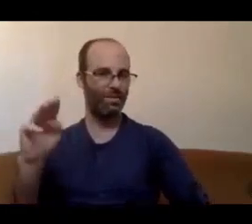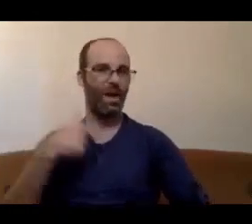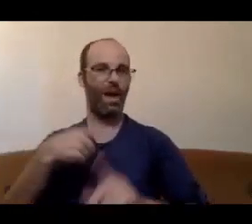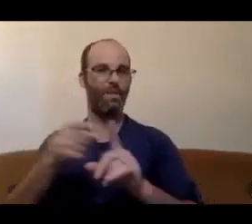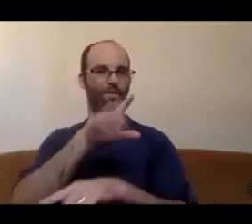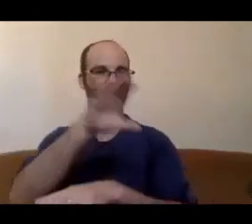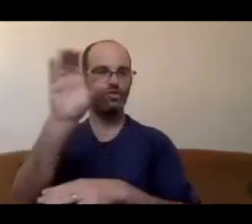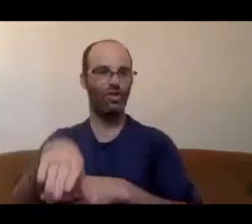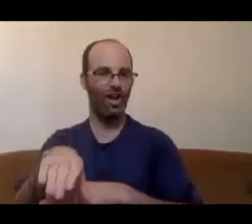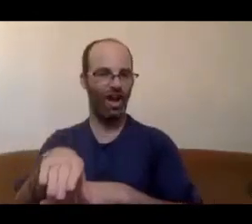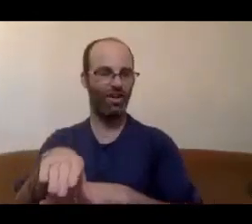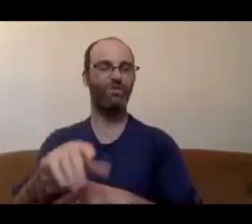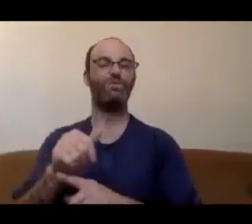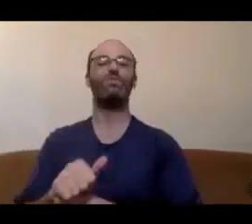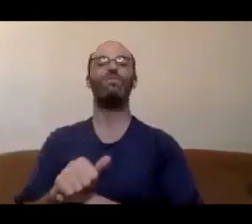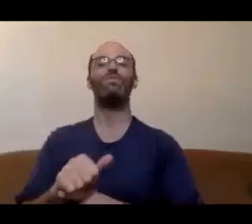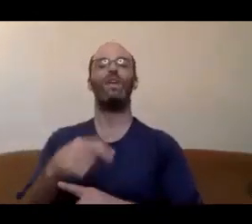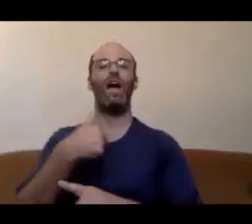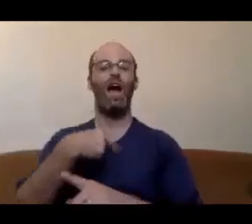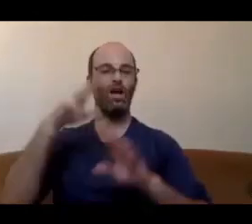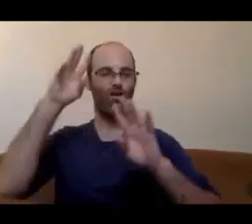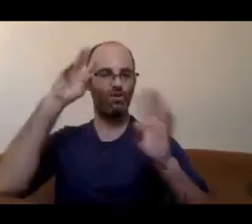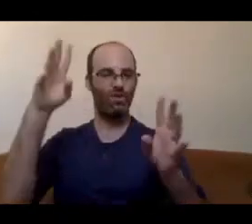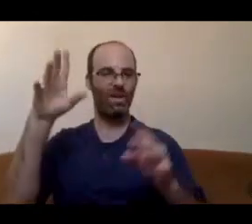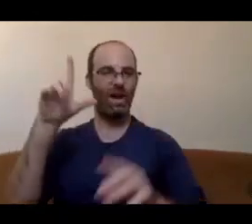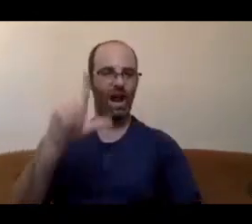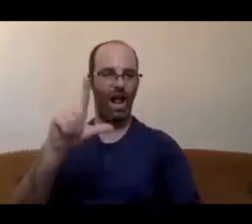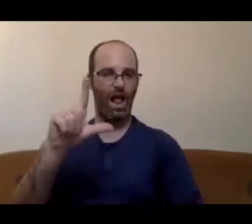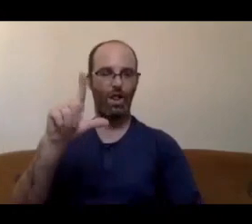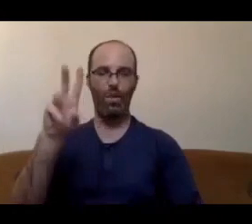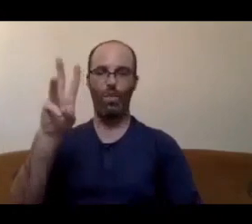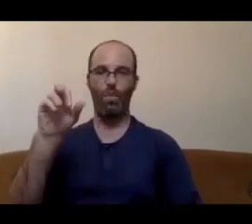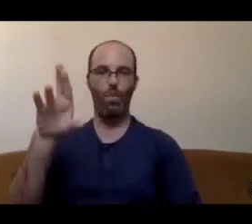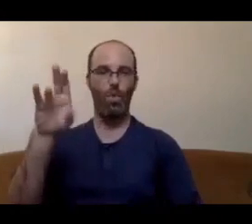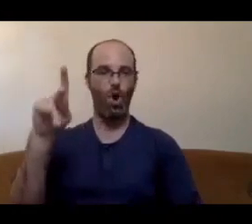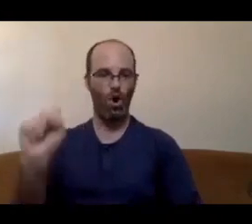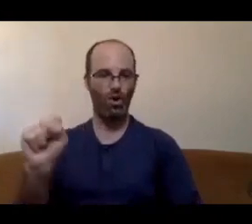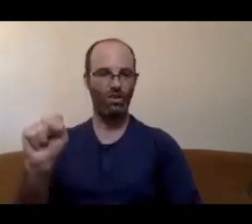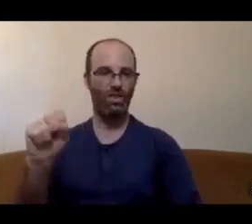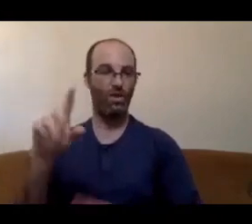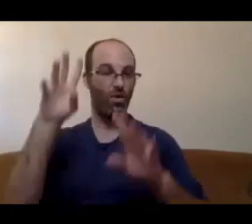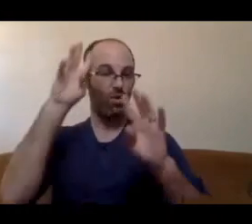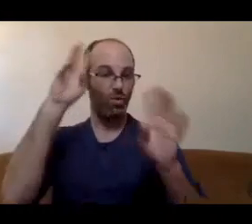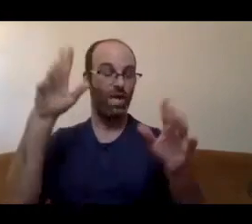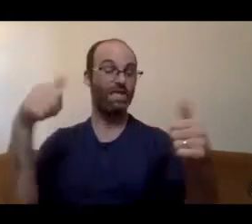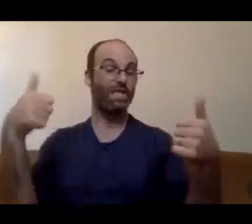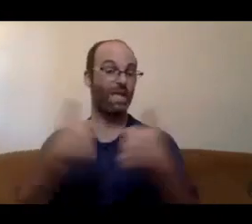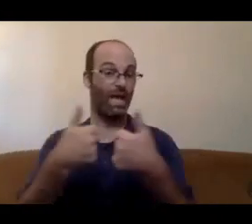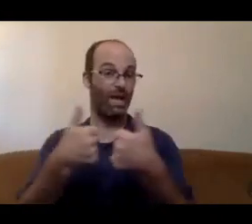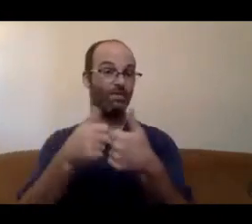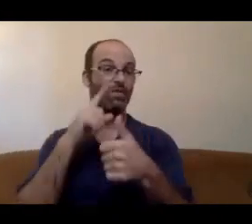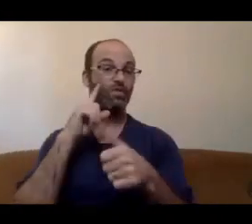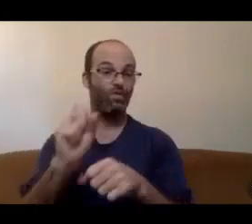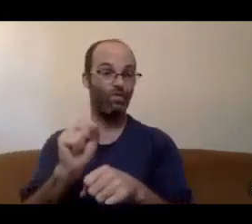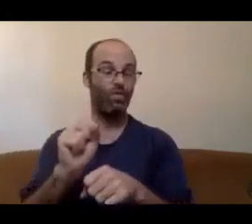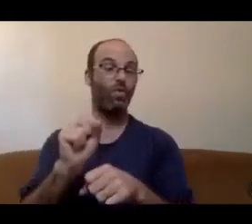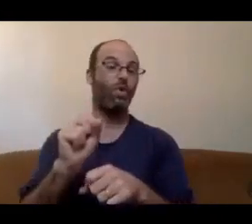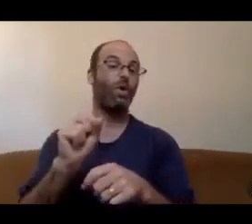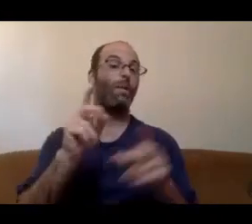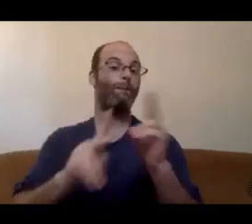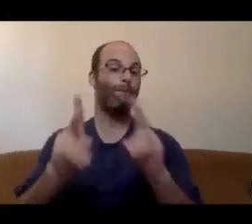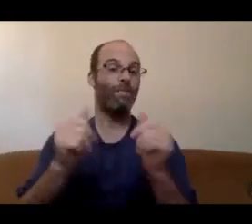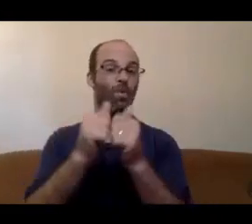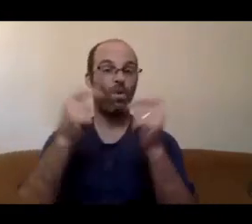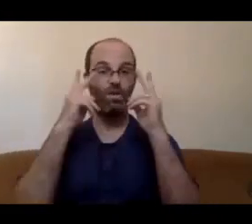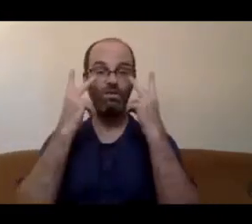Illinois, and I am the creator of Lworks, which creates games for those with visual impairments. I've made a lot of